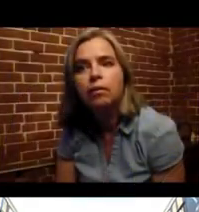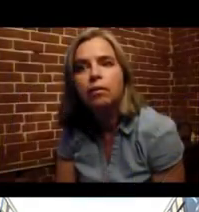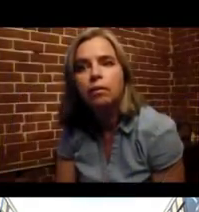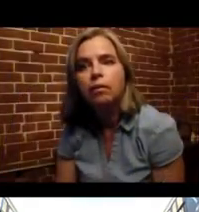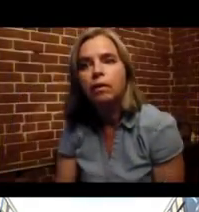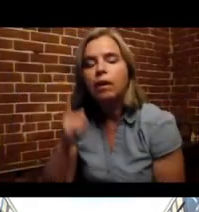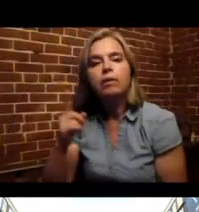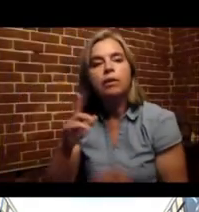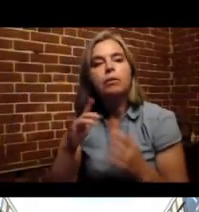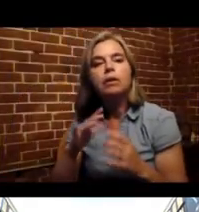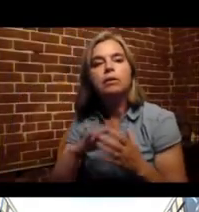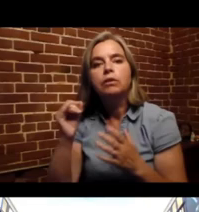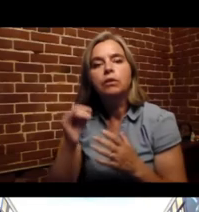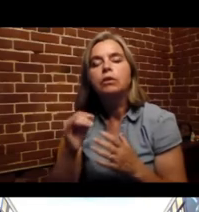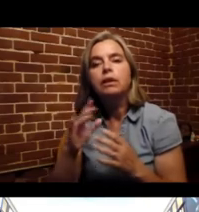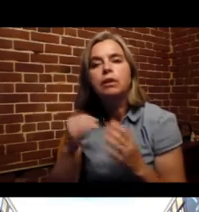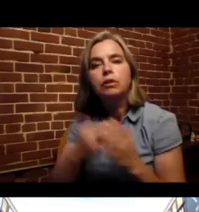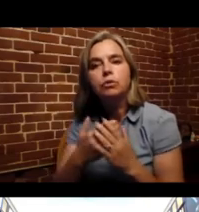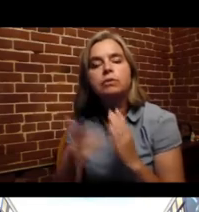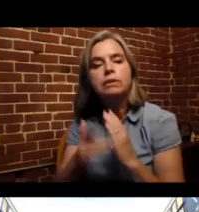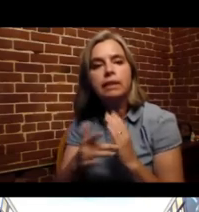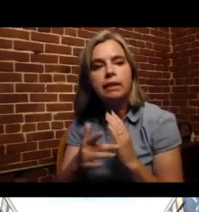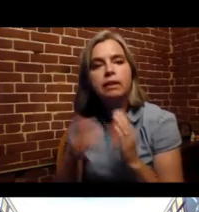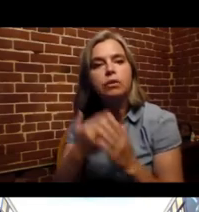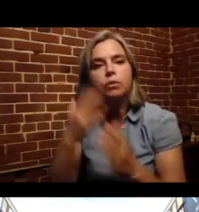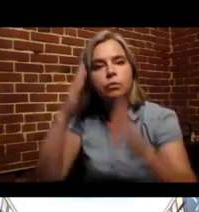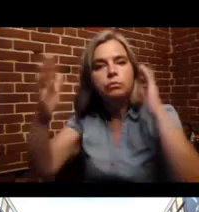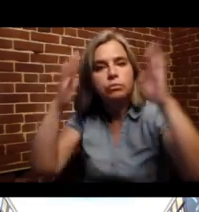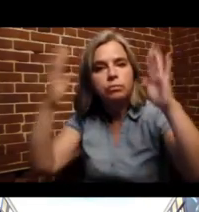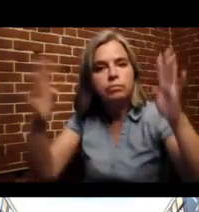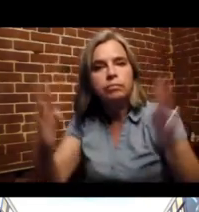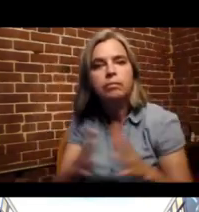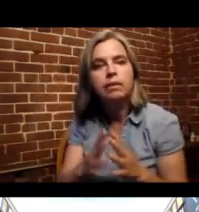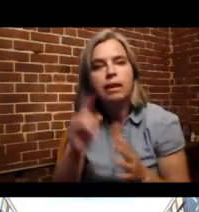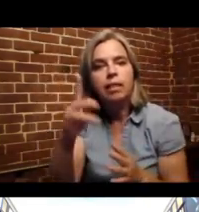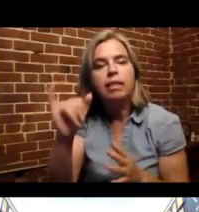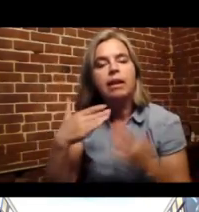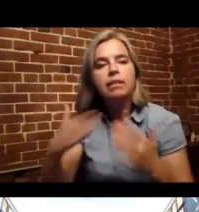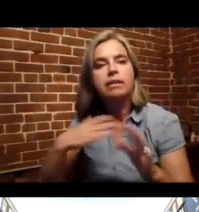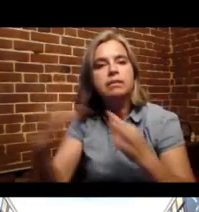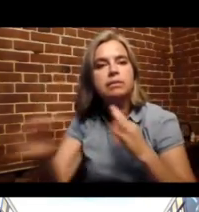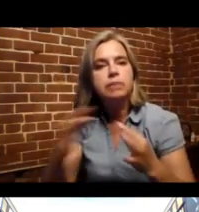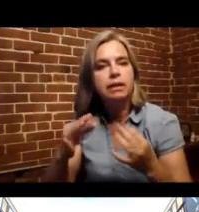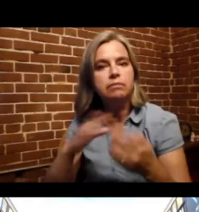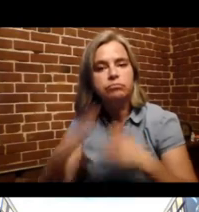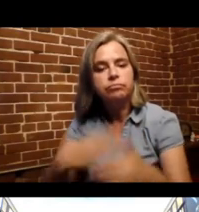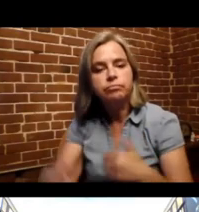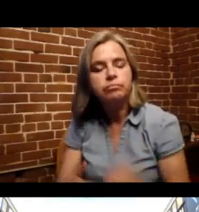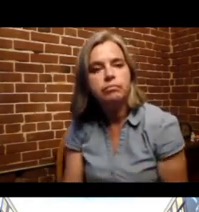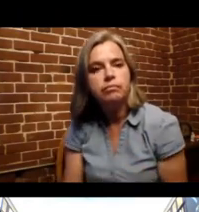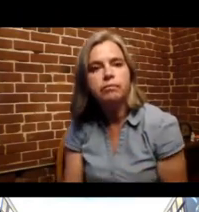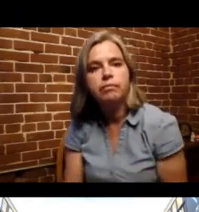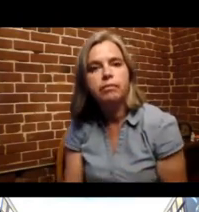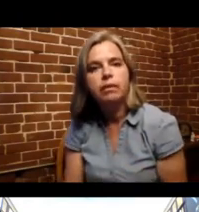brand new technique in mm-hmm. animation. And I'll let Lei please explain. Sure. Thank you. I think this idea